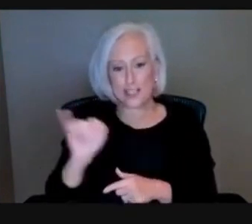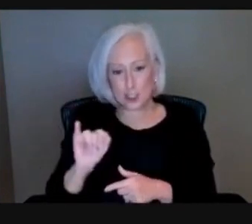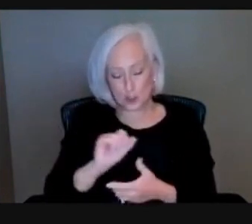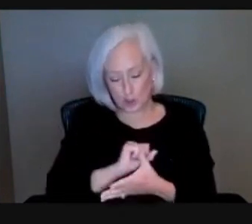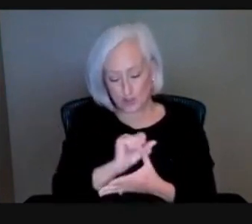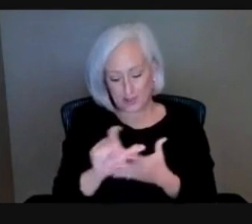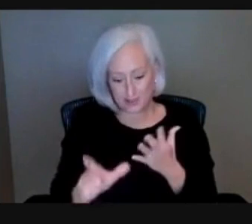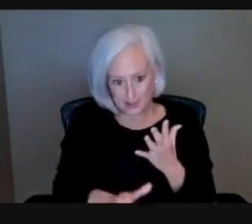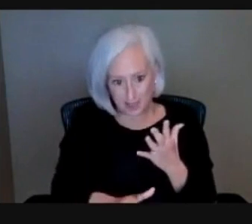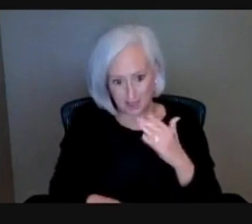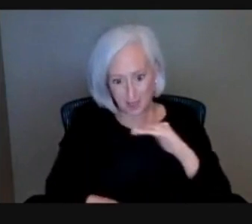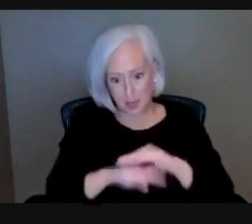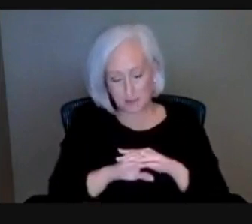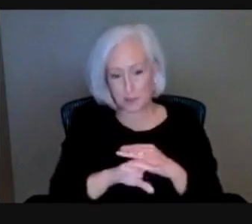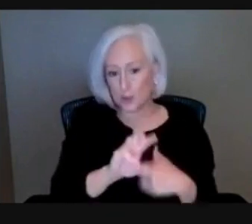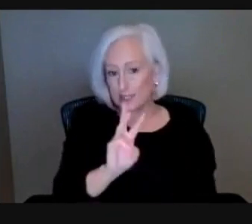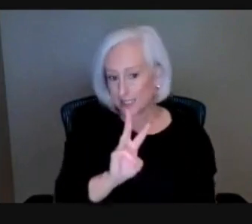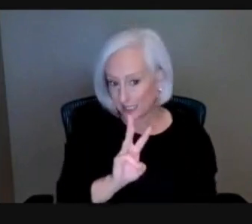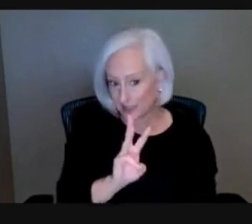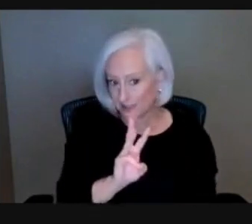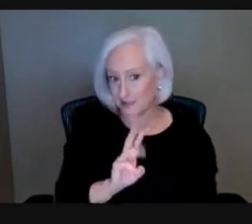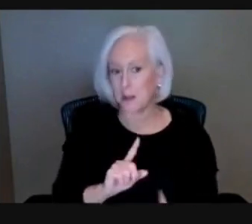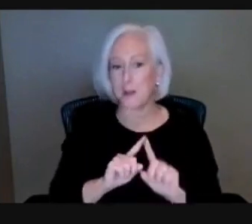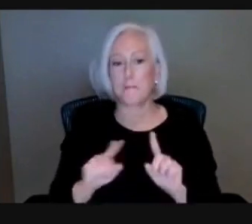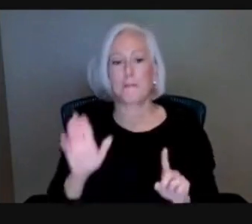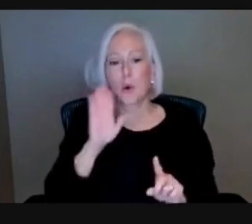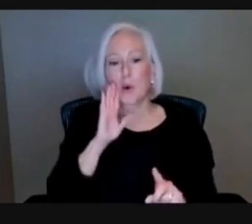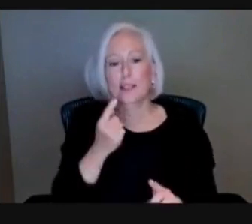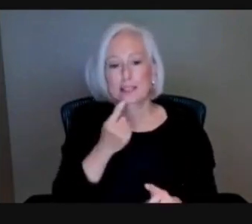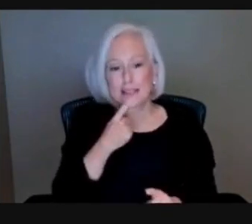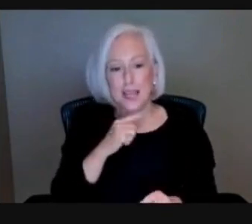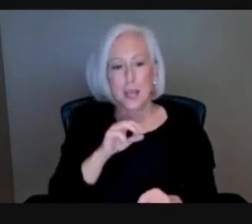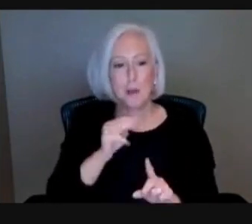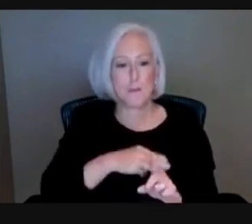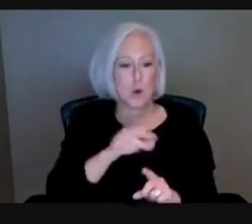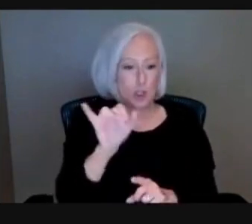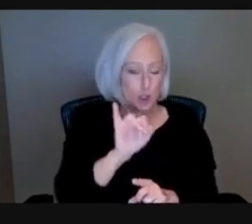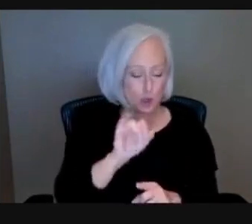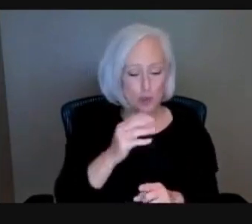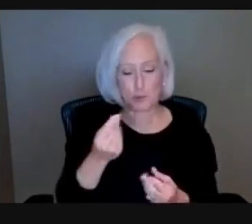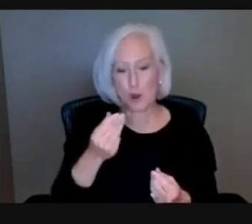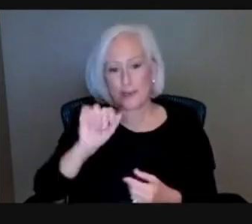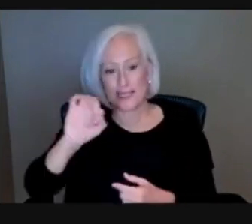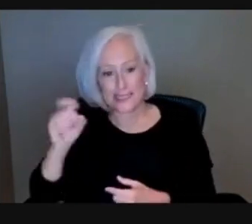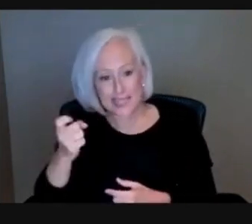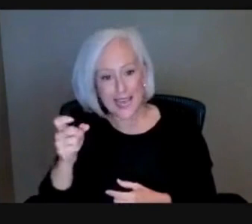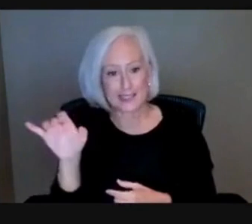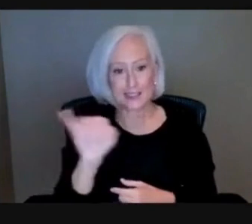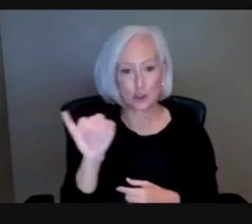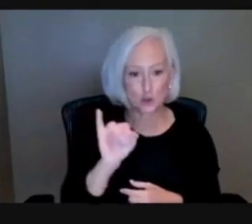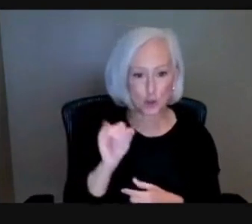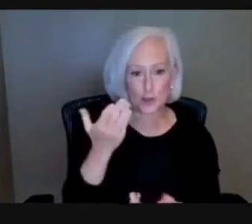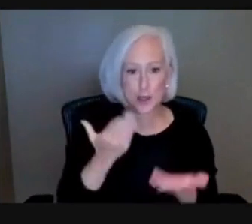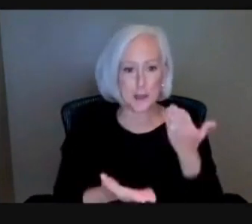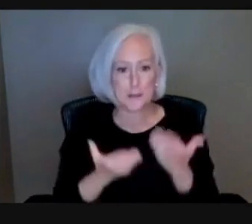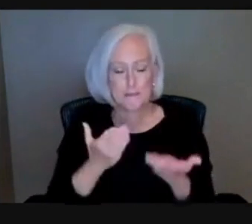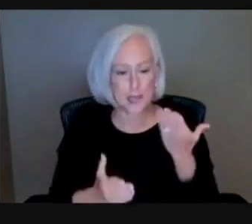up to six, but right now we're going to use mortgage insurance, property taxes, insurance, and possibly